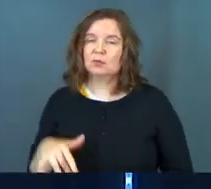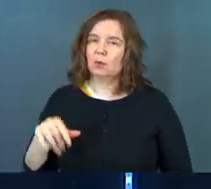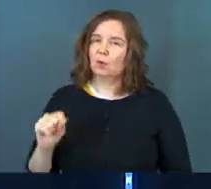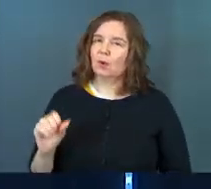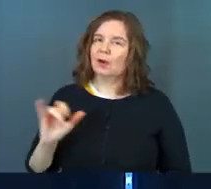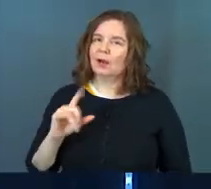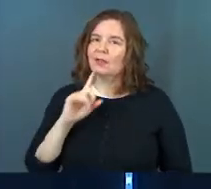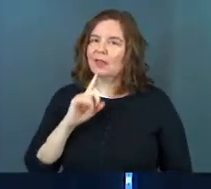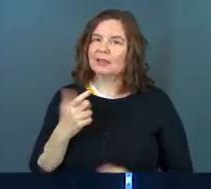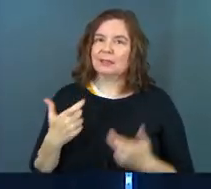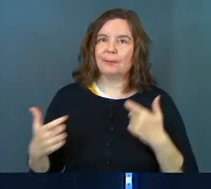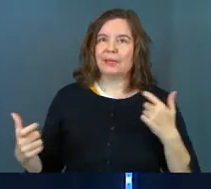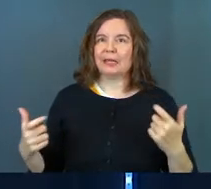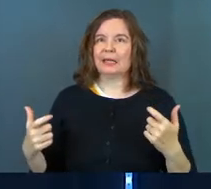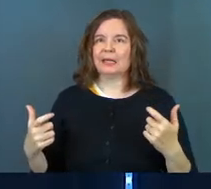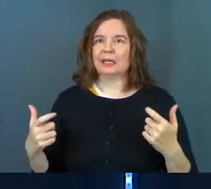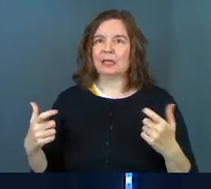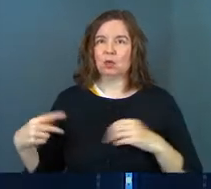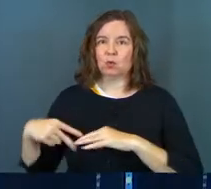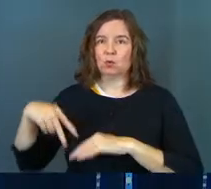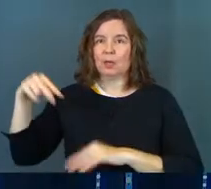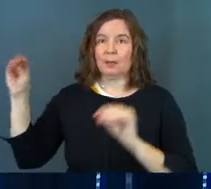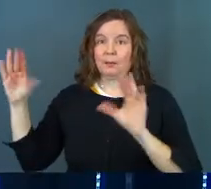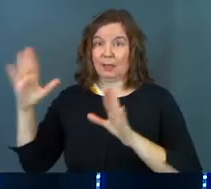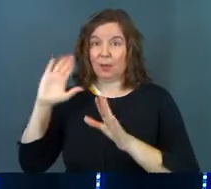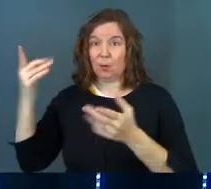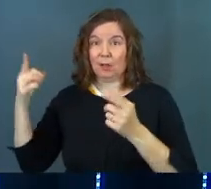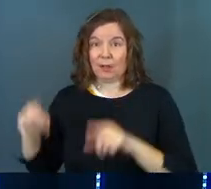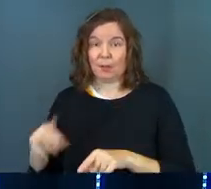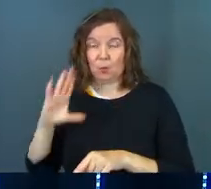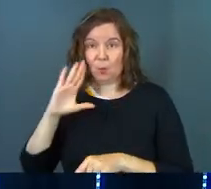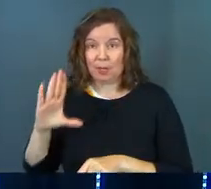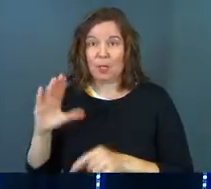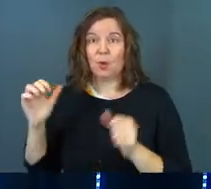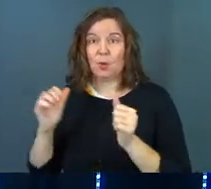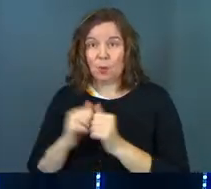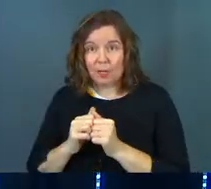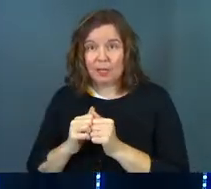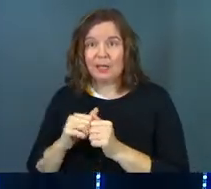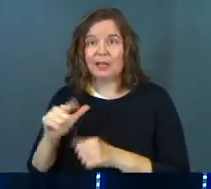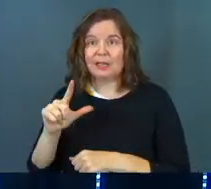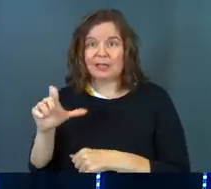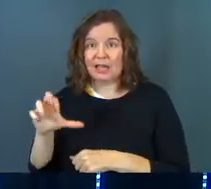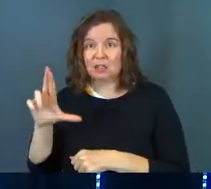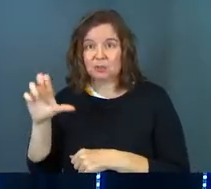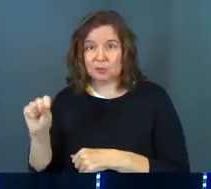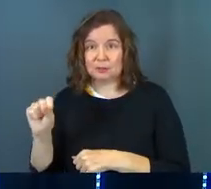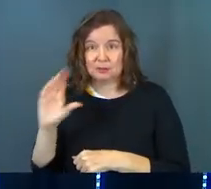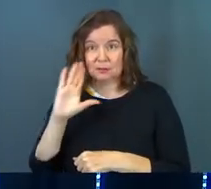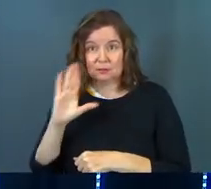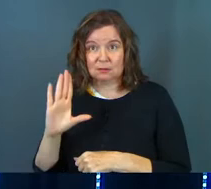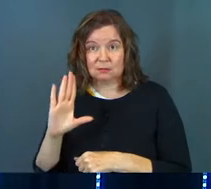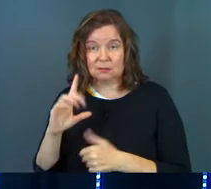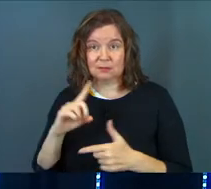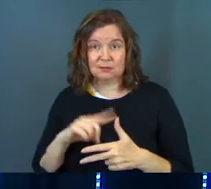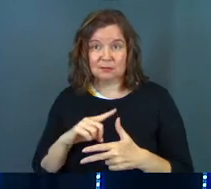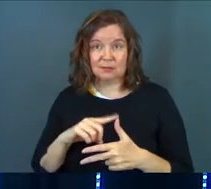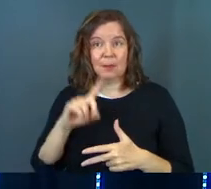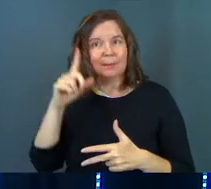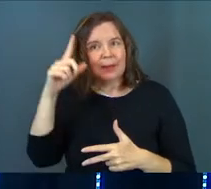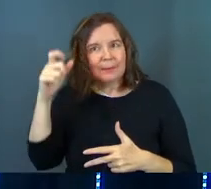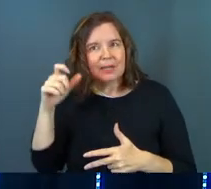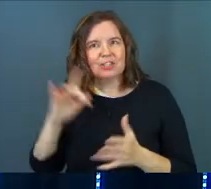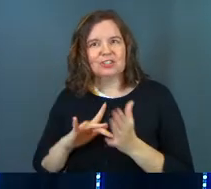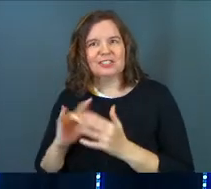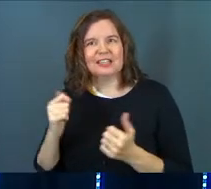So yeah, it's like there's a big resurrection miracle that's about to take place with Lazarus. But it's